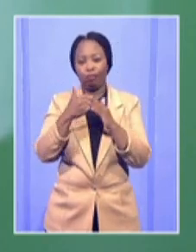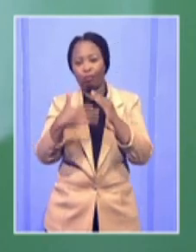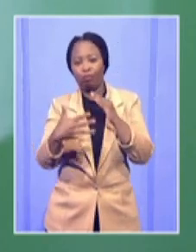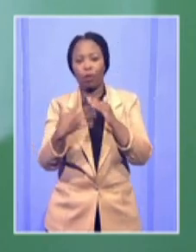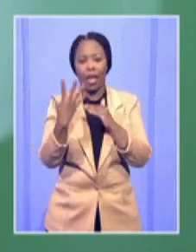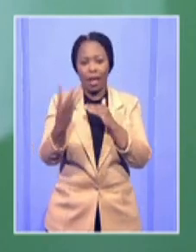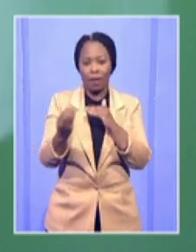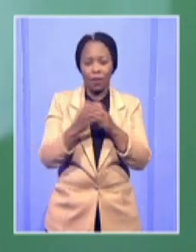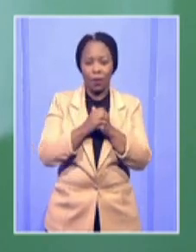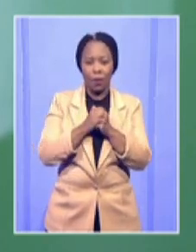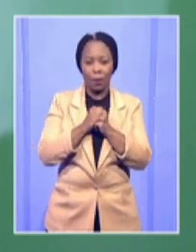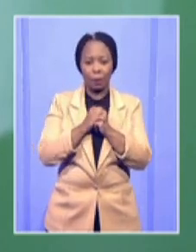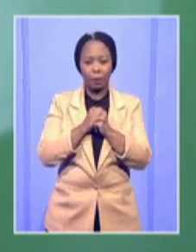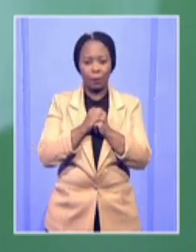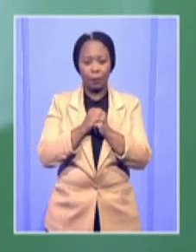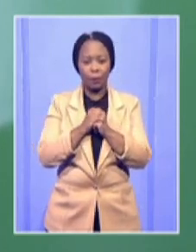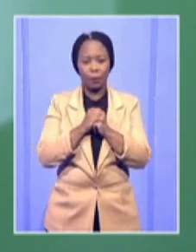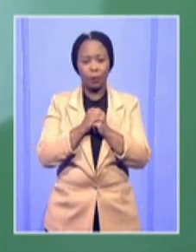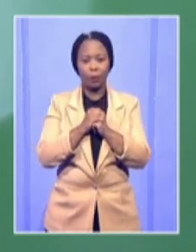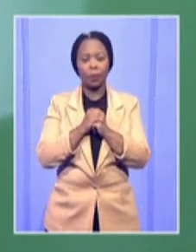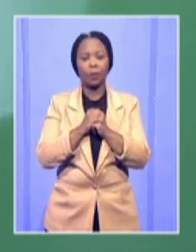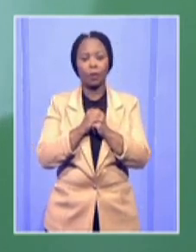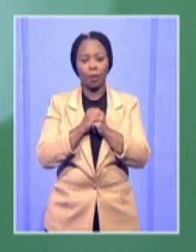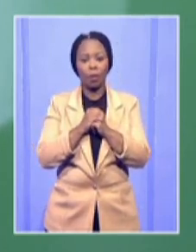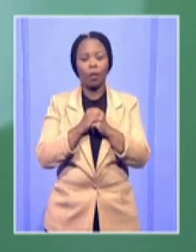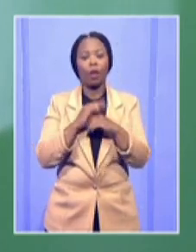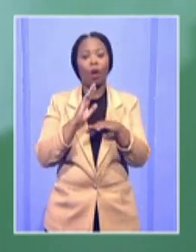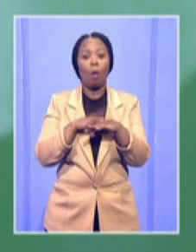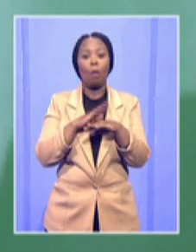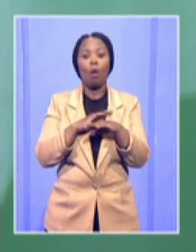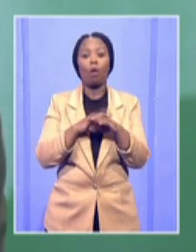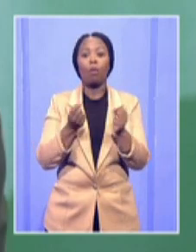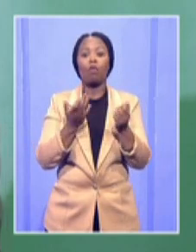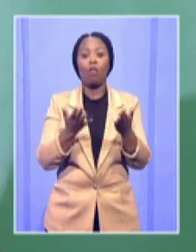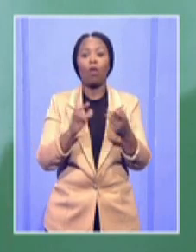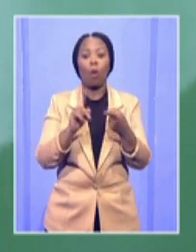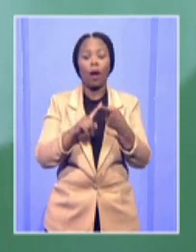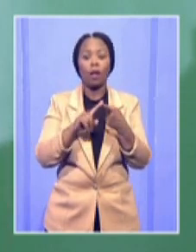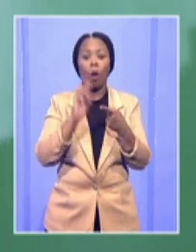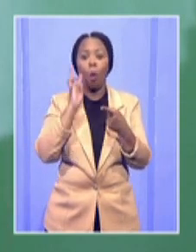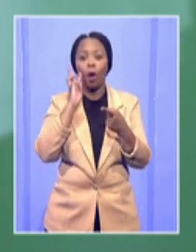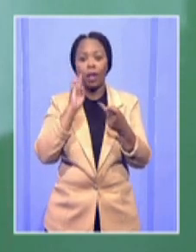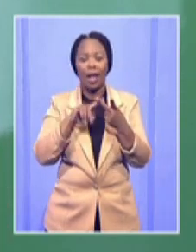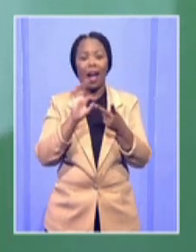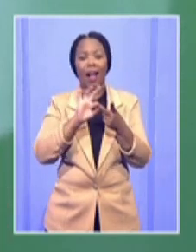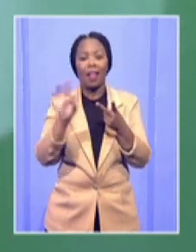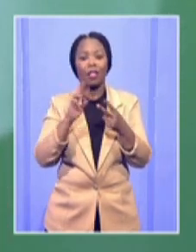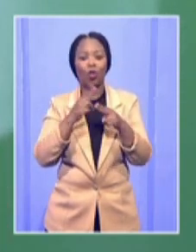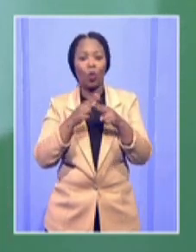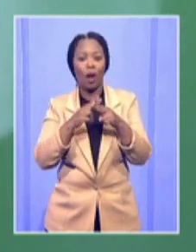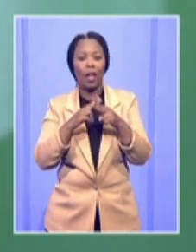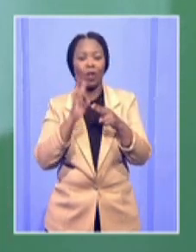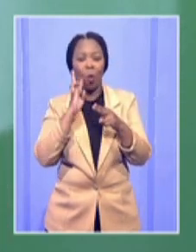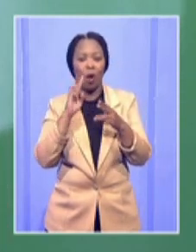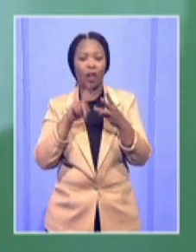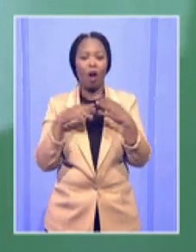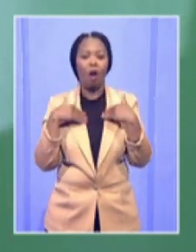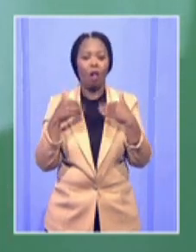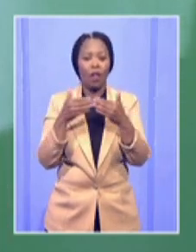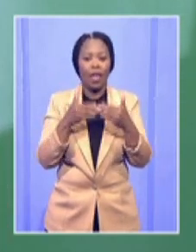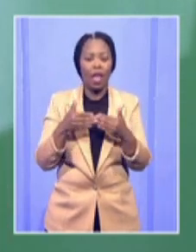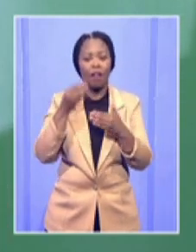gaps in the provision of water, sanitation, healthcare, food,